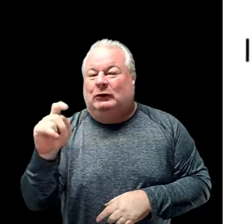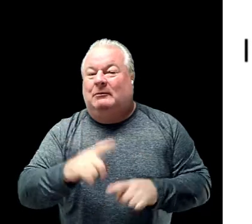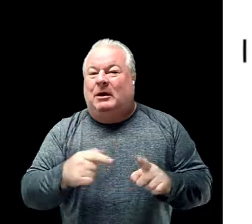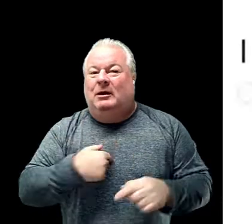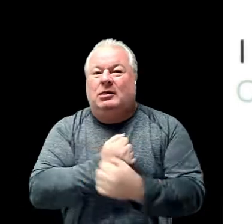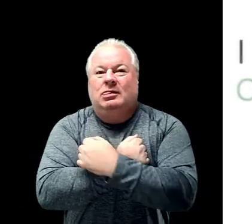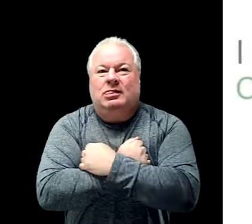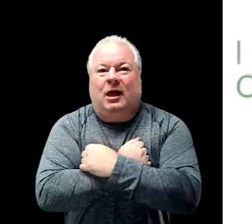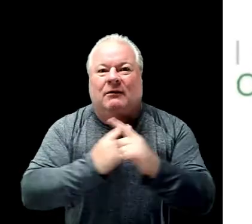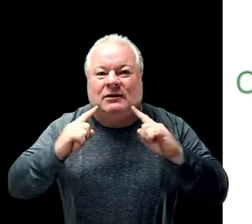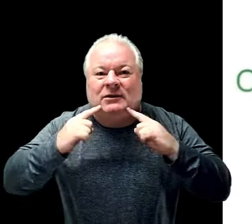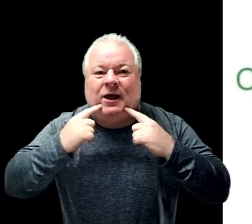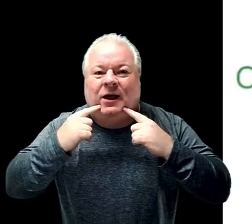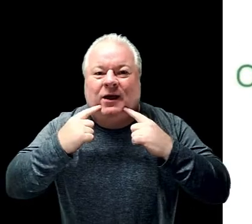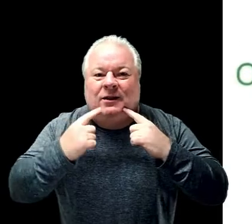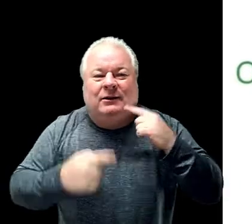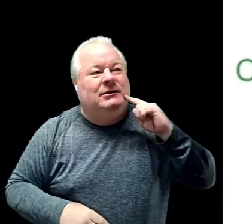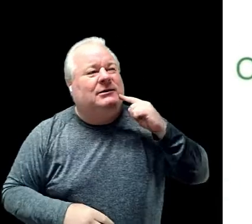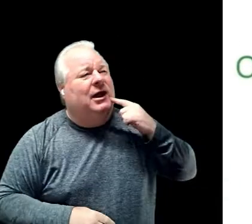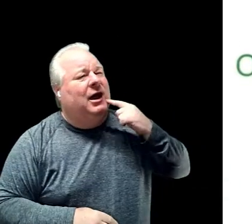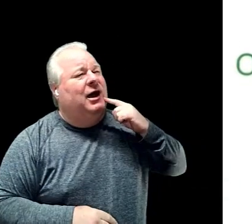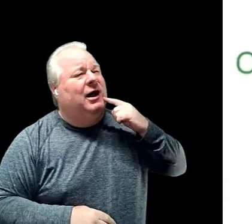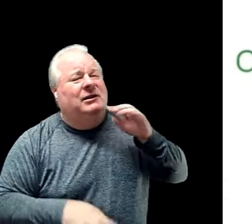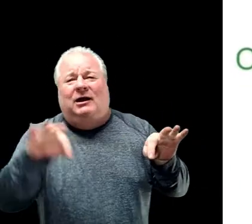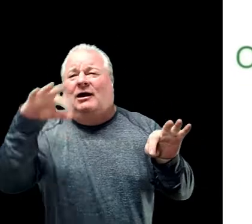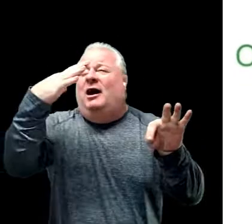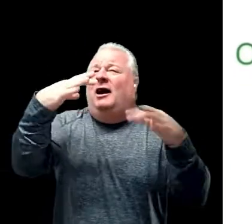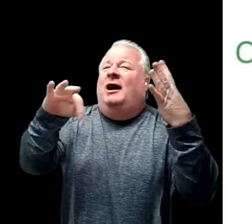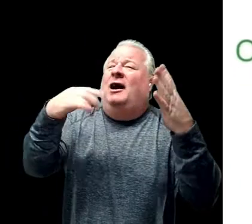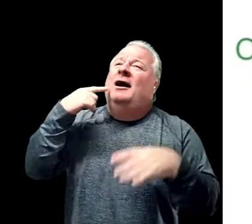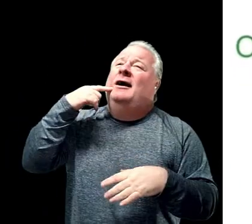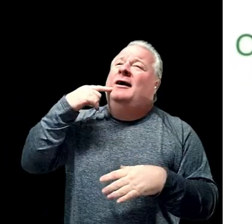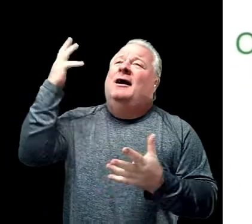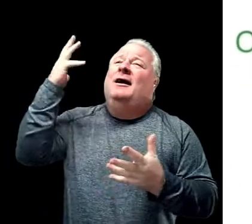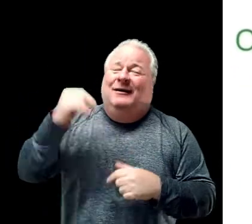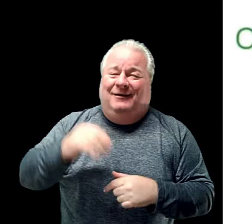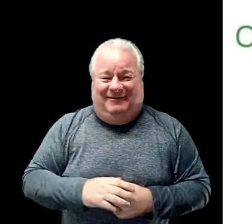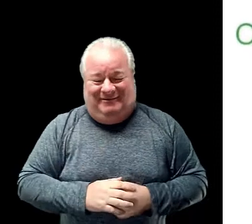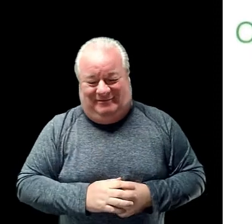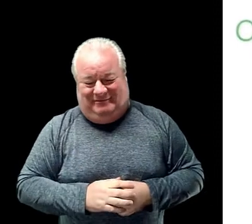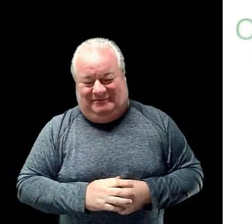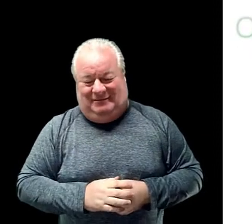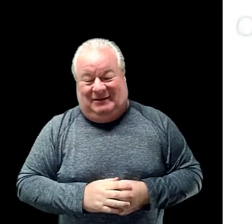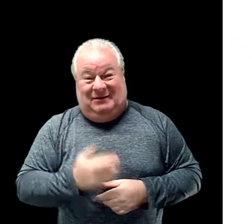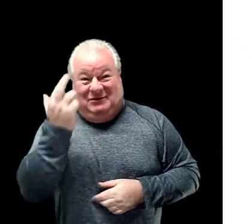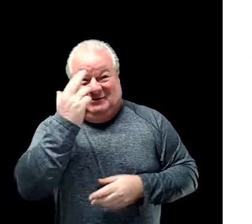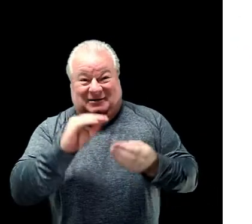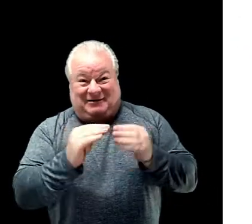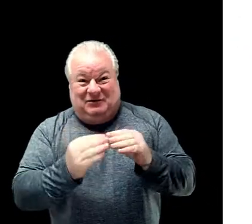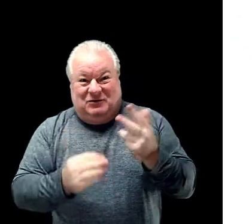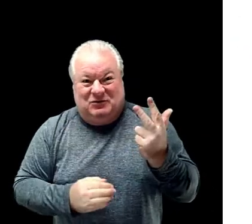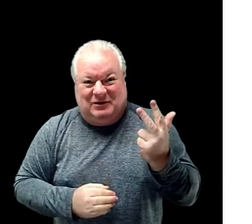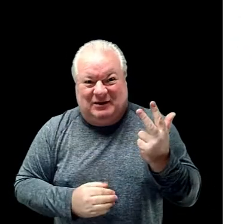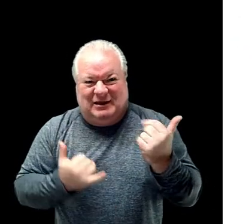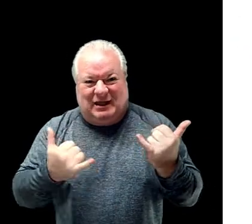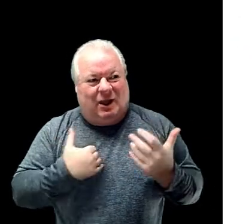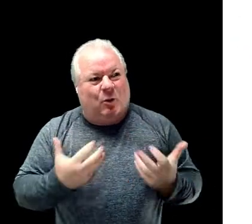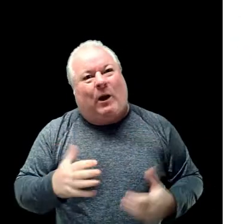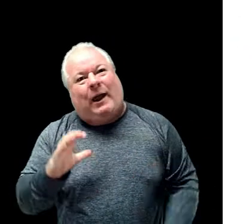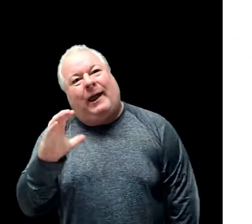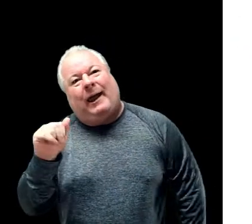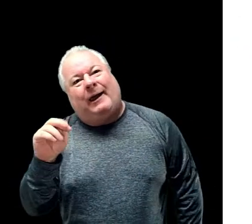love candy. Candy, candy, candy. Reason number three, now I